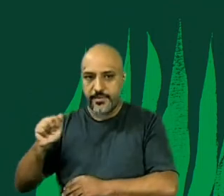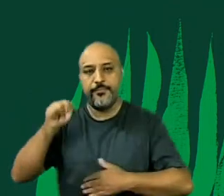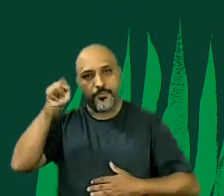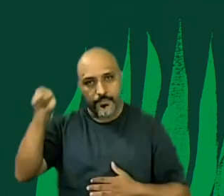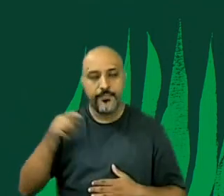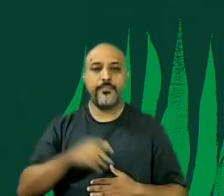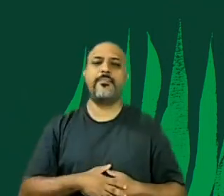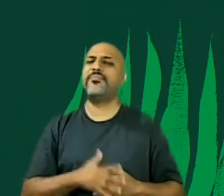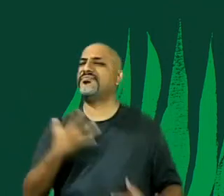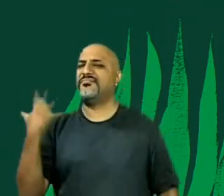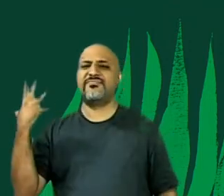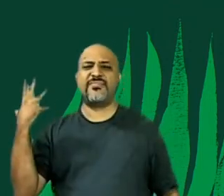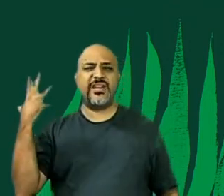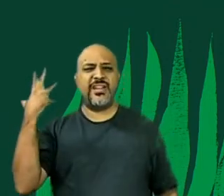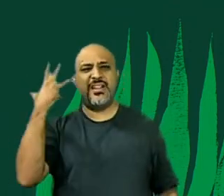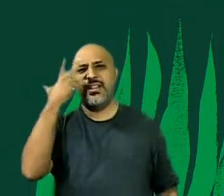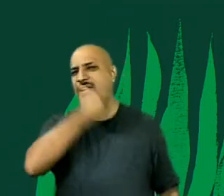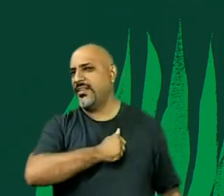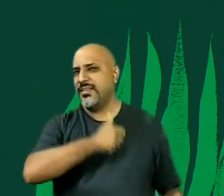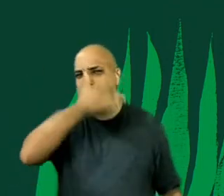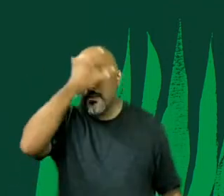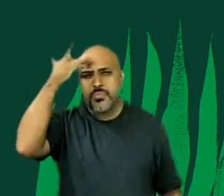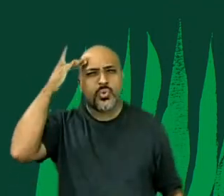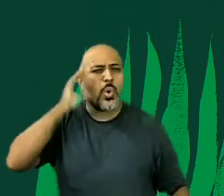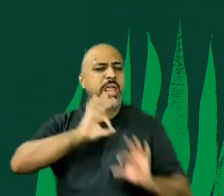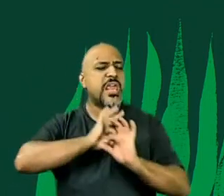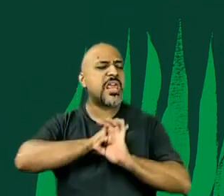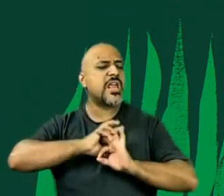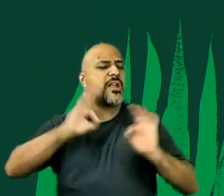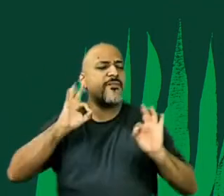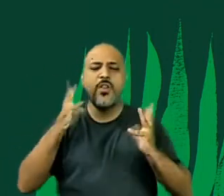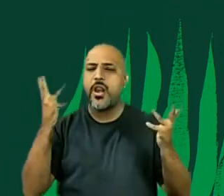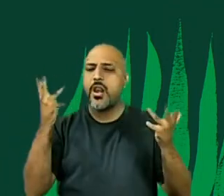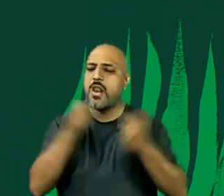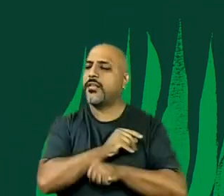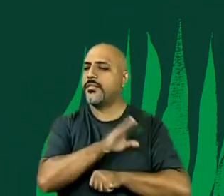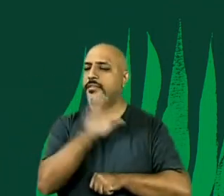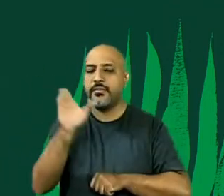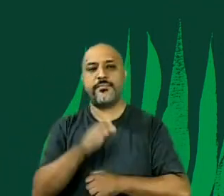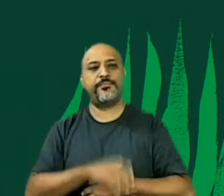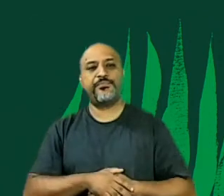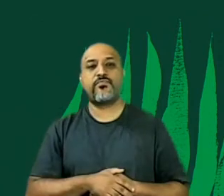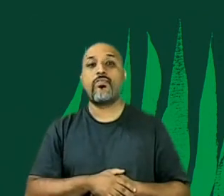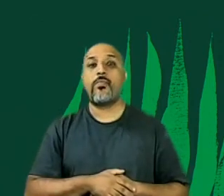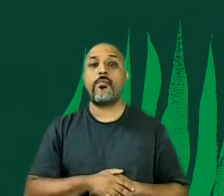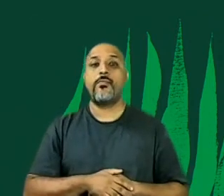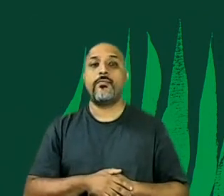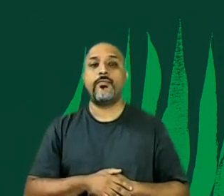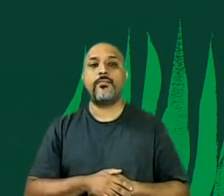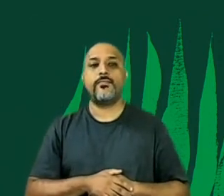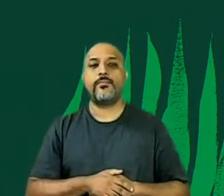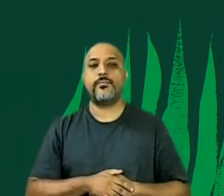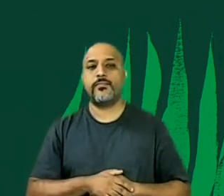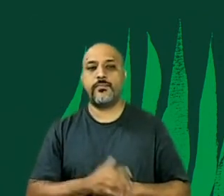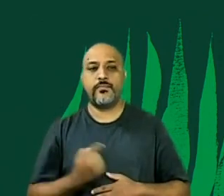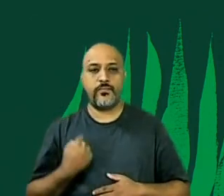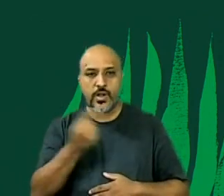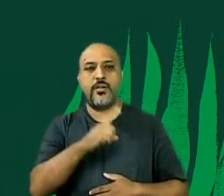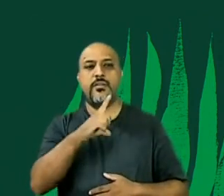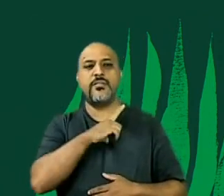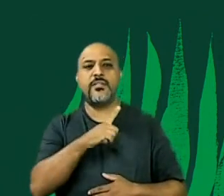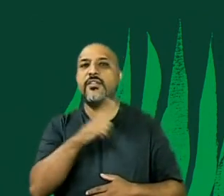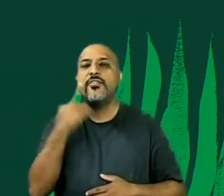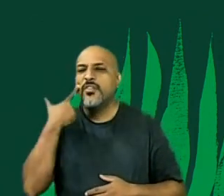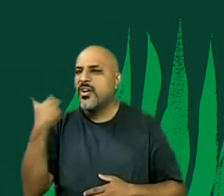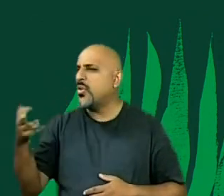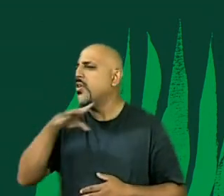person. And of course, we had only heard negative things about Africa. And then there was